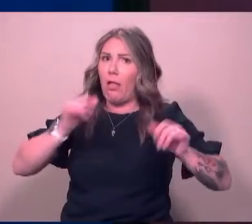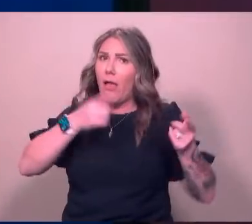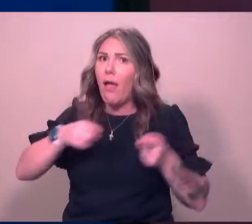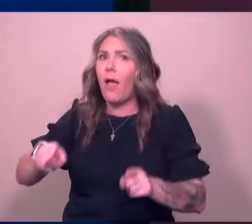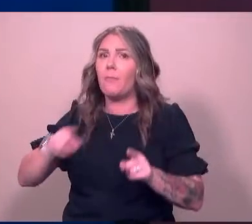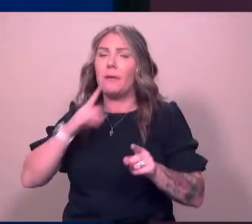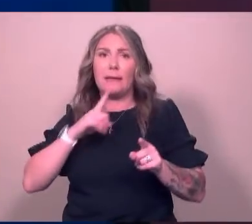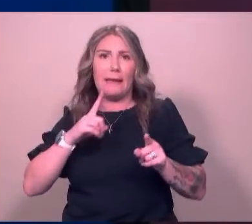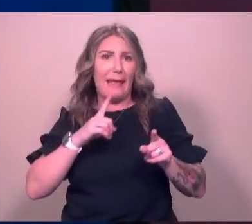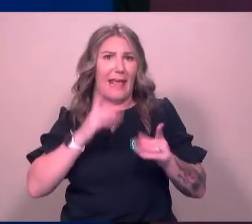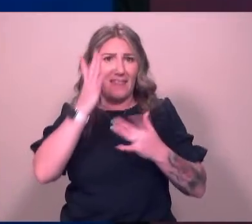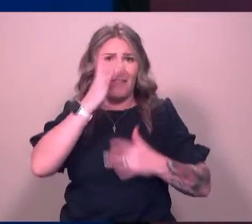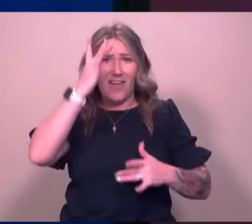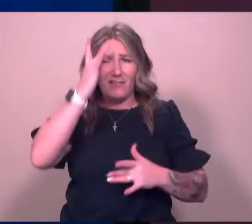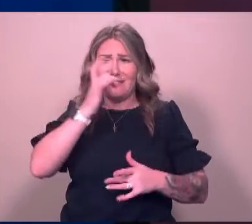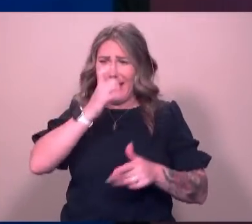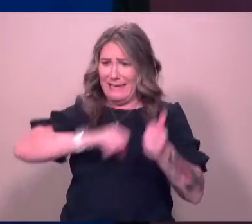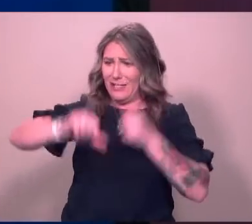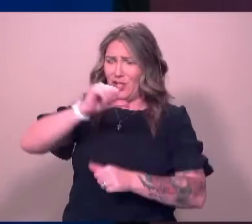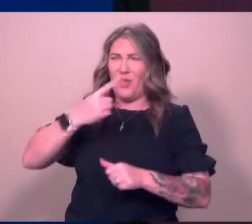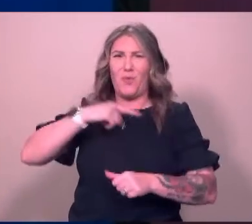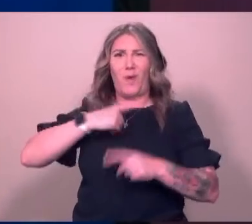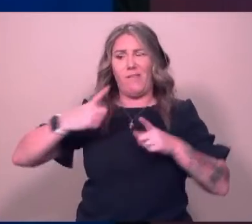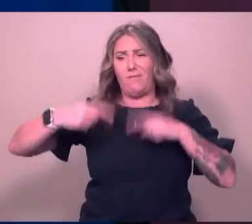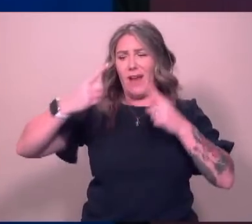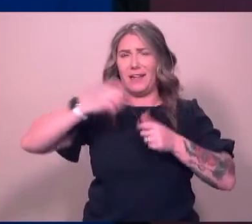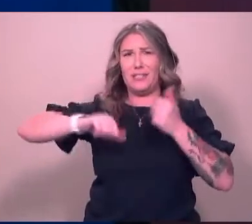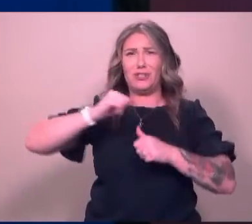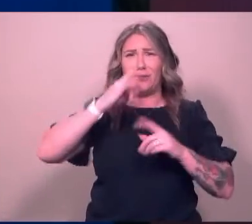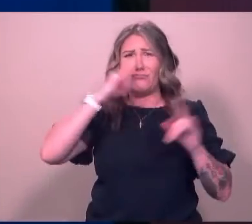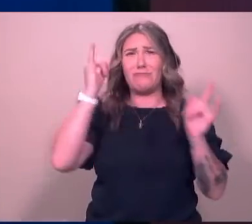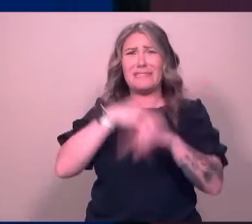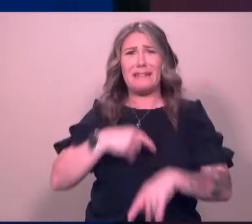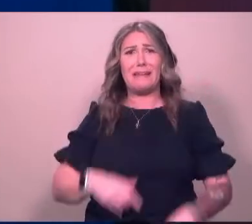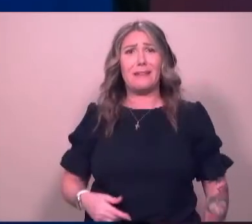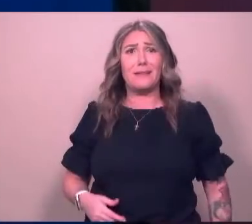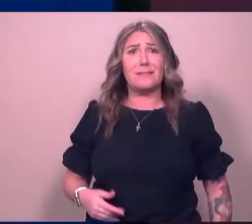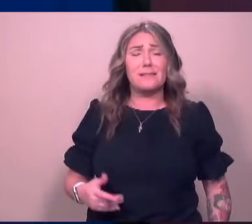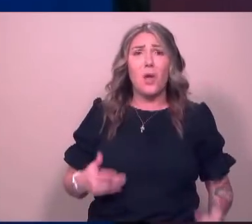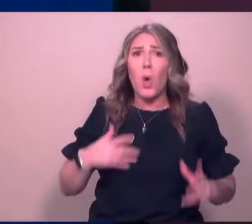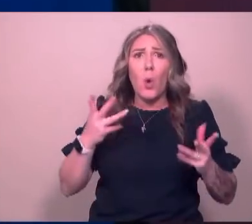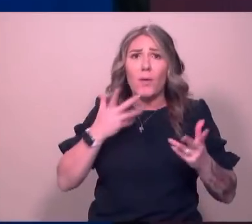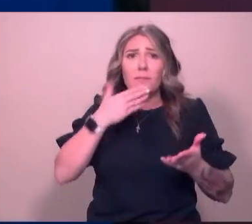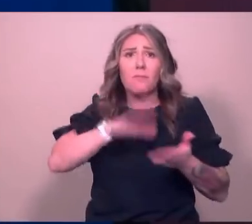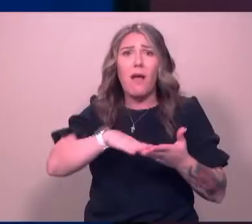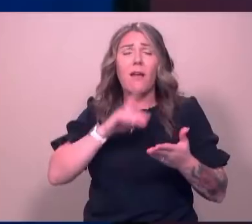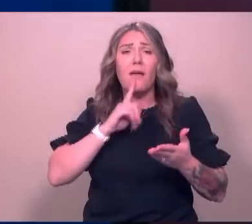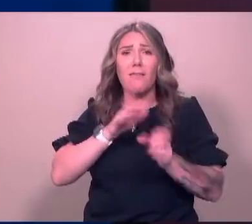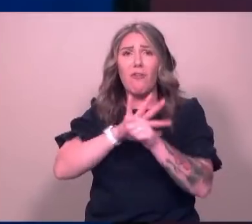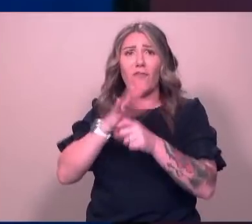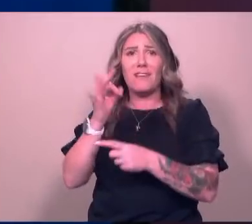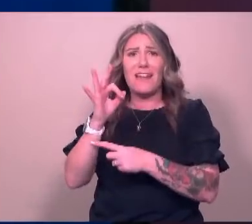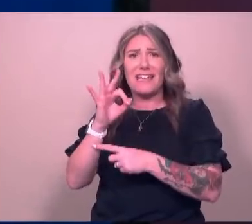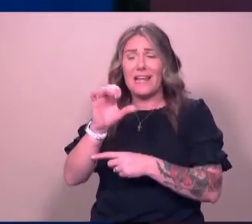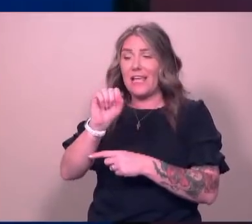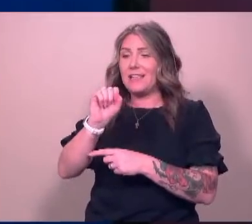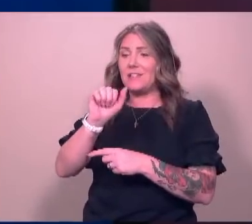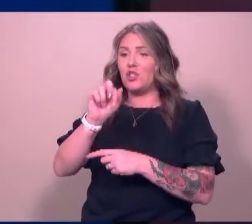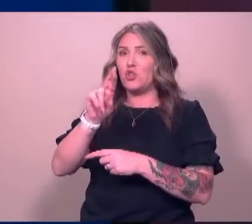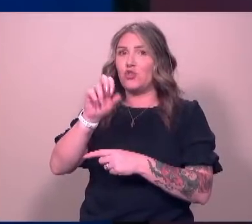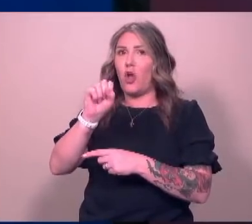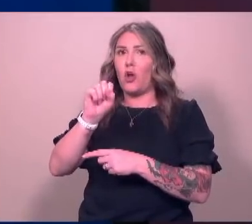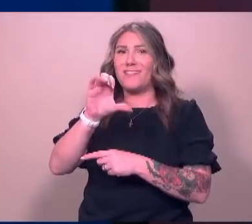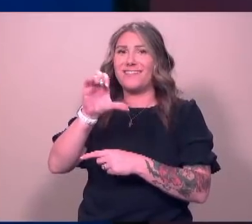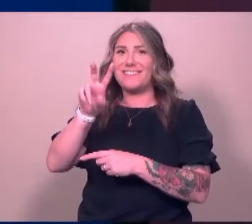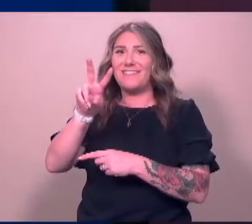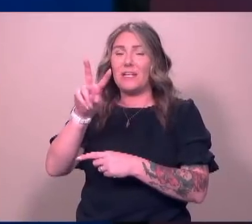the virus. It's not each other. We've started to fight with each other, and that's ridiculous. The enemy here is COVID-19. It's SARS-CoV-2. We